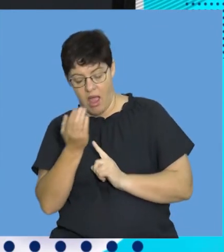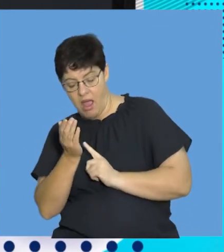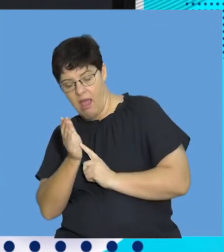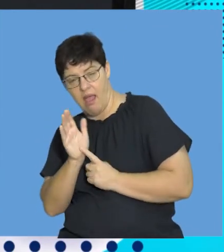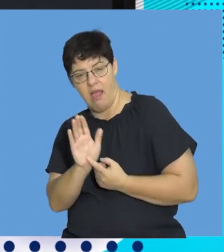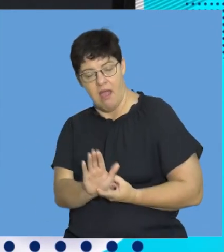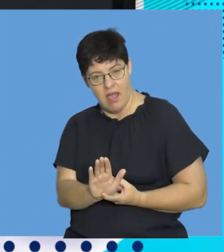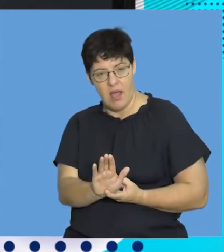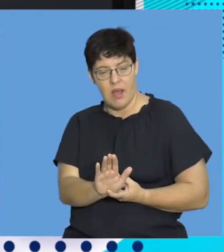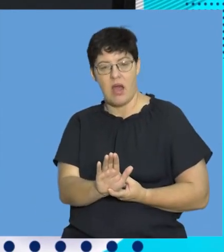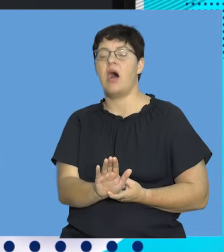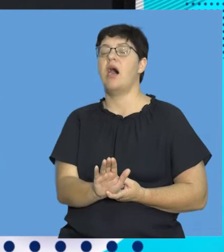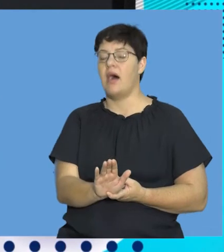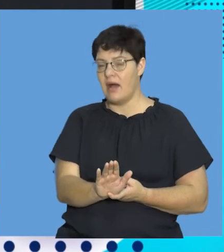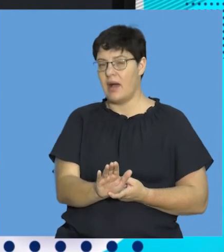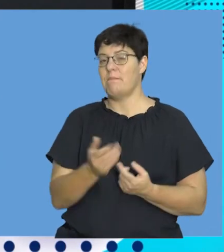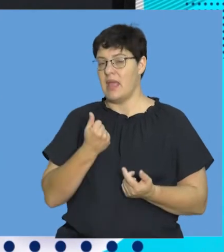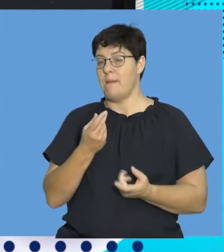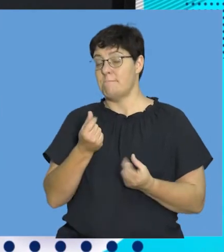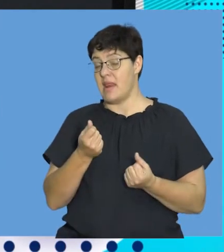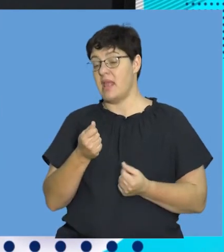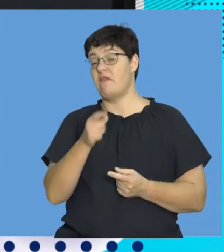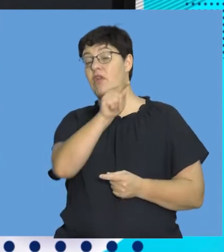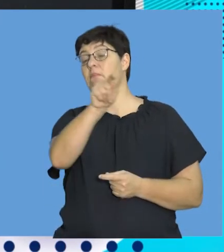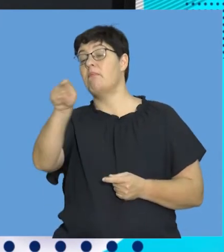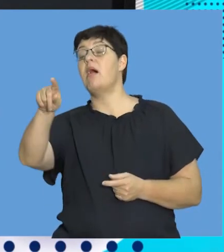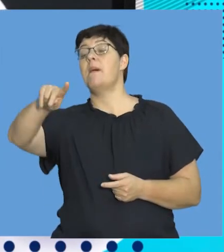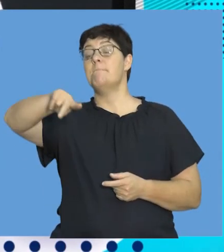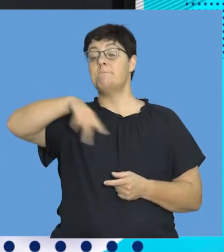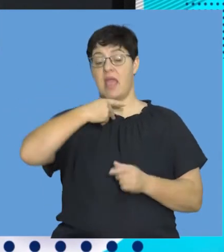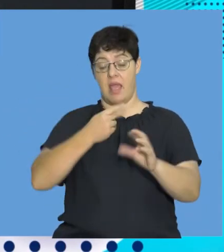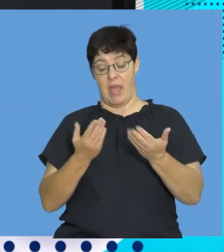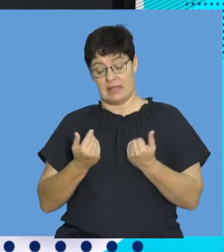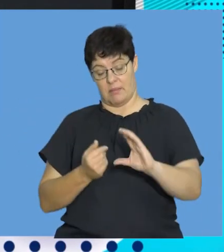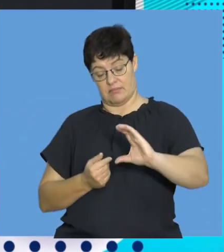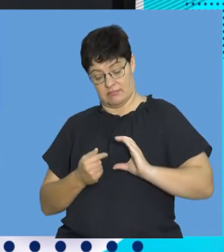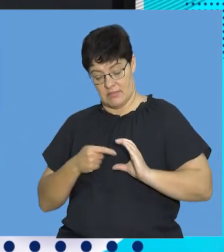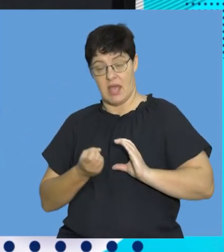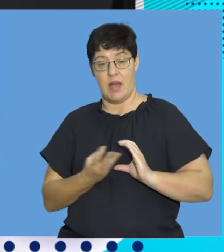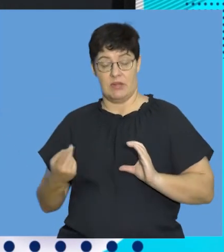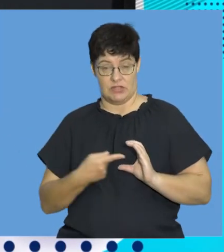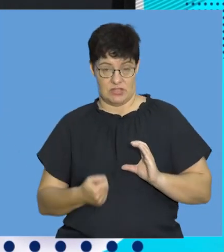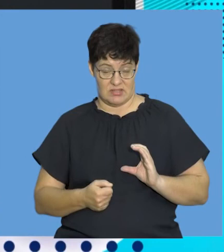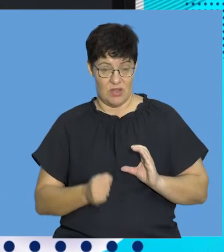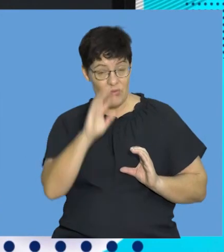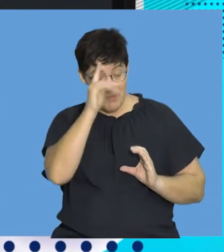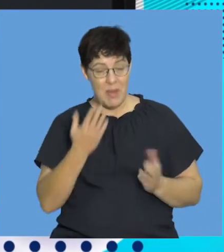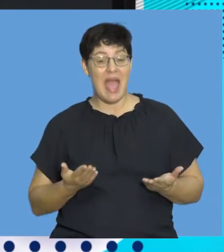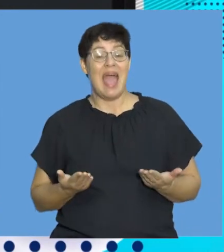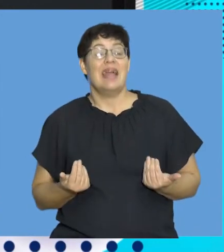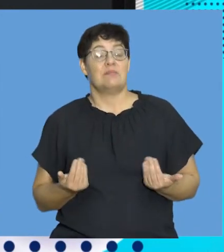indication of what you expect to receive from your debtors. Now remember, it's again an expectation,